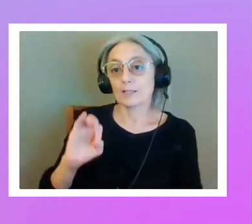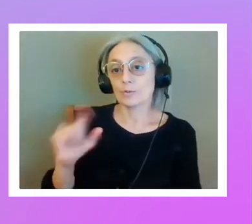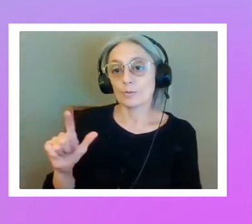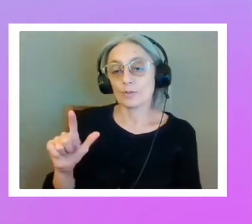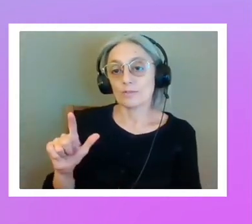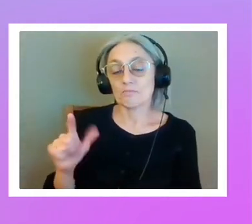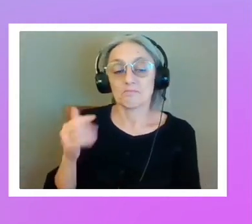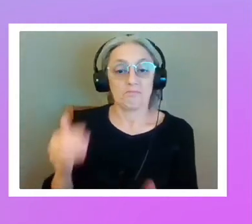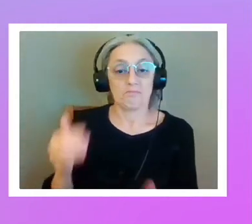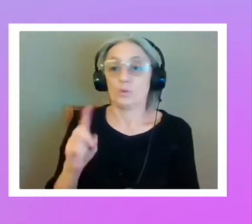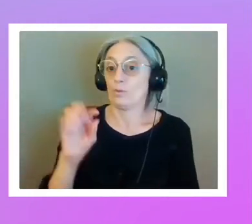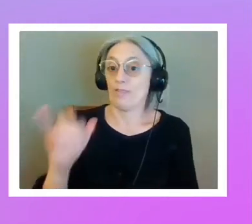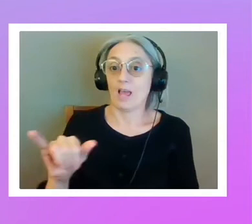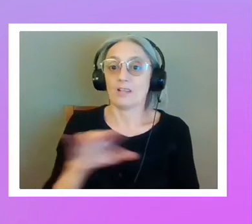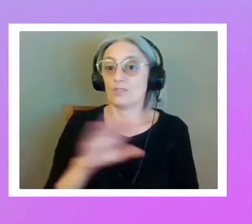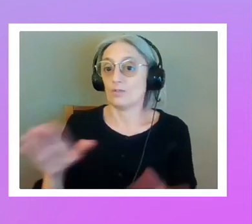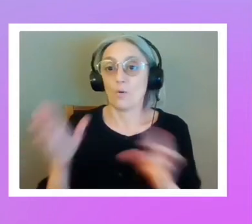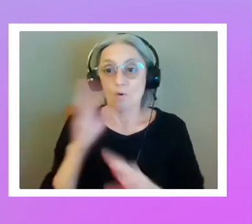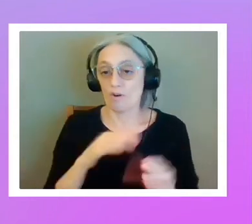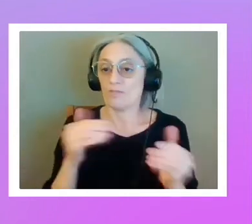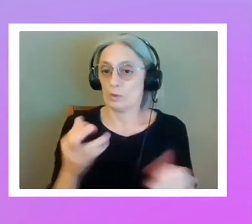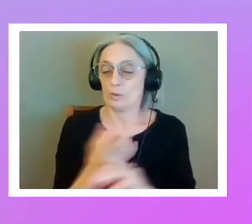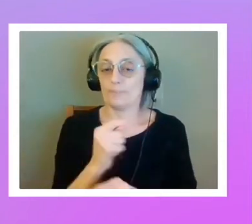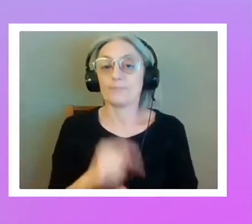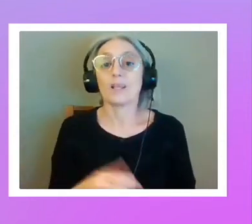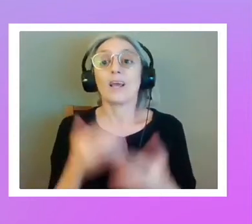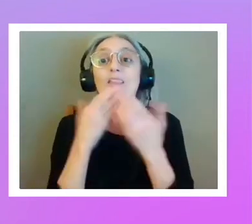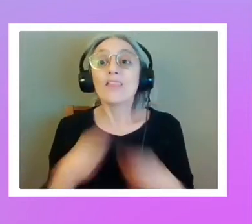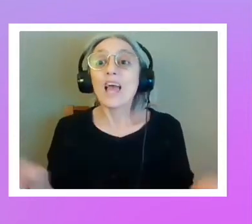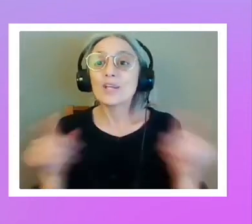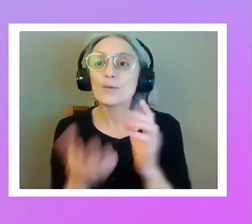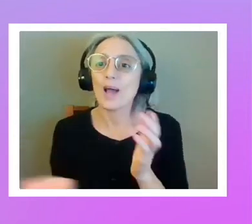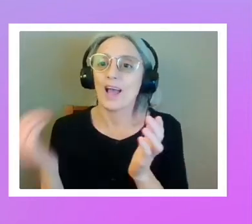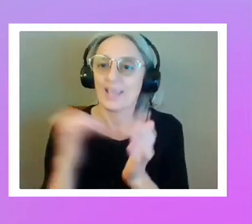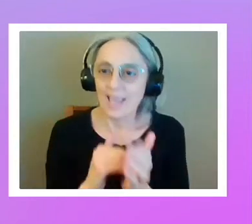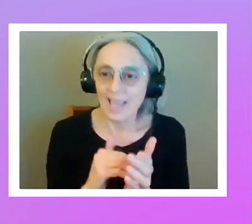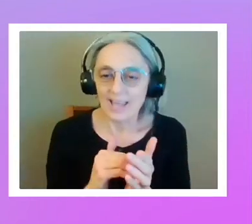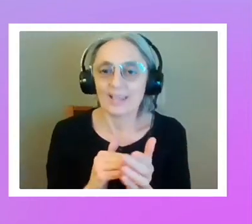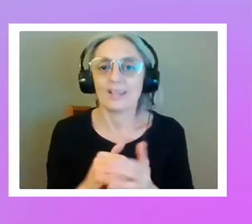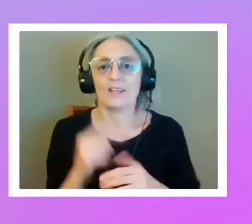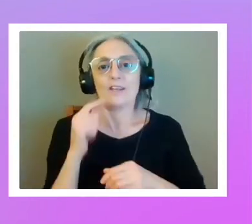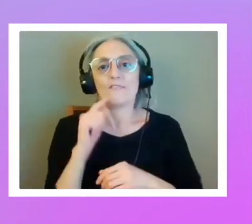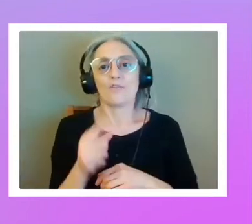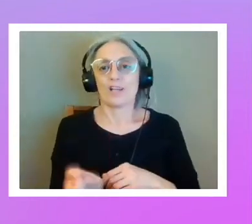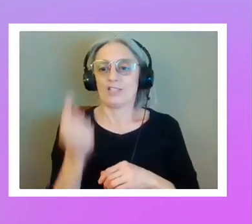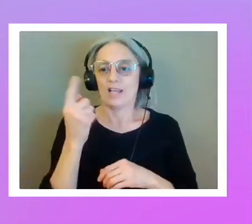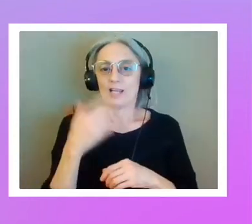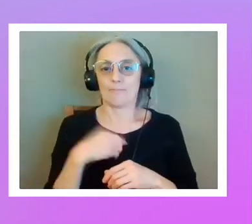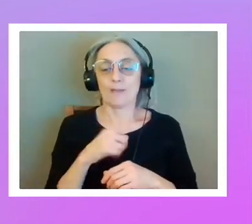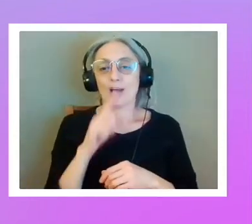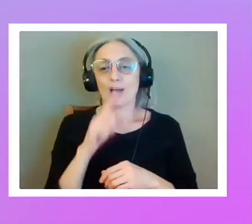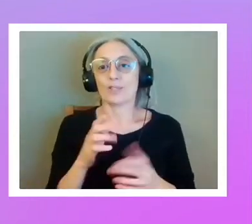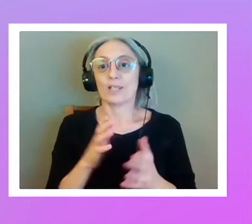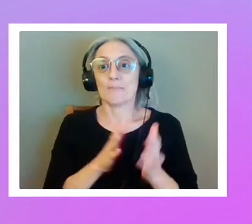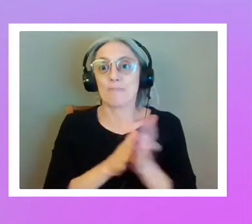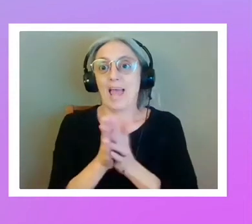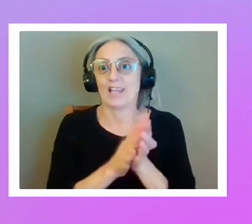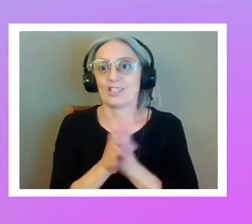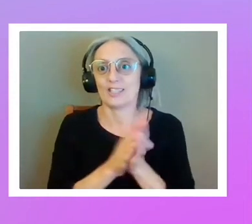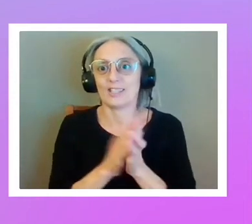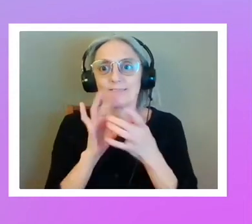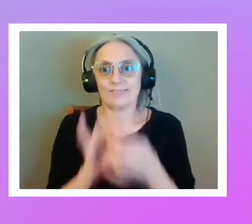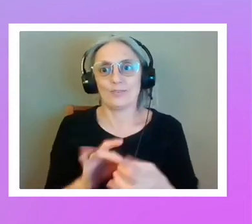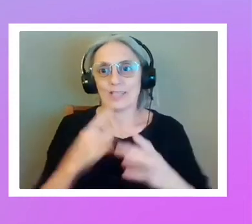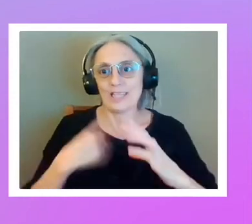that. I want to thank all of you again for understanding my true passion for emails as well